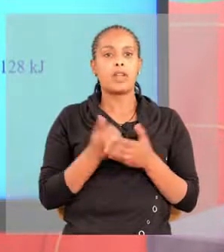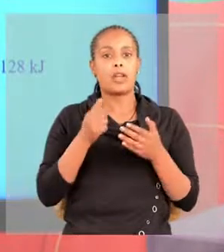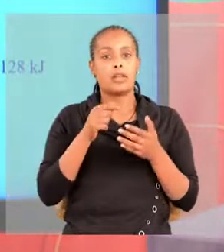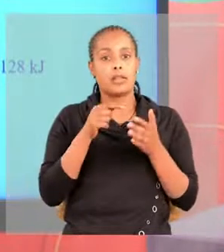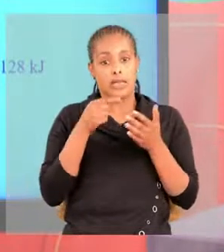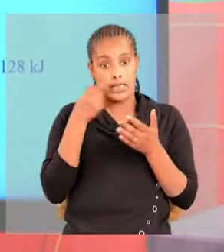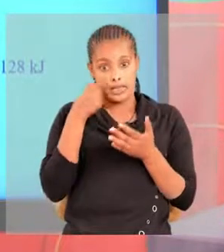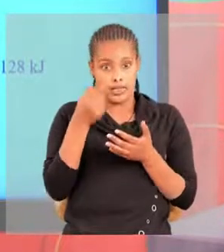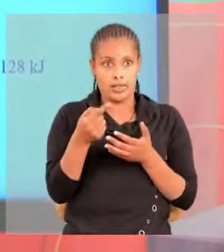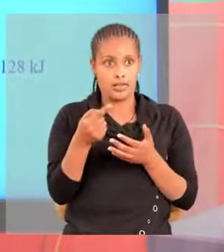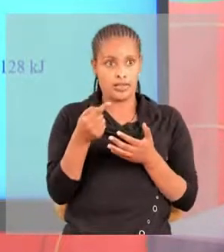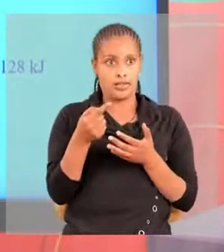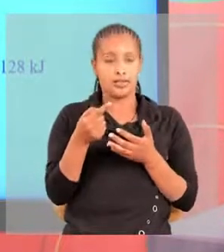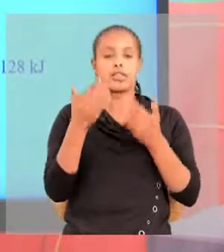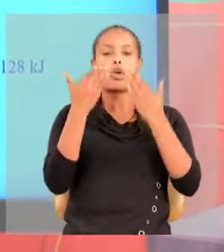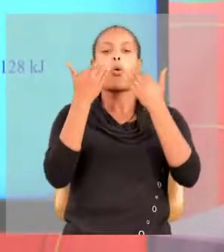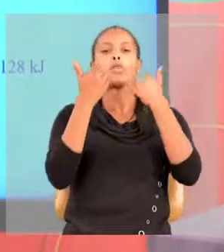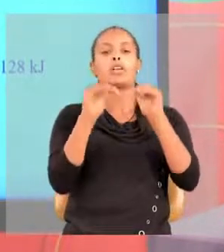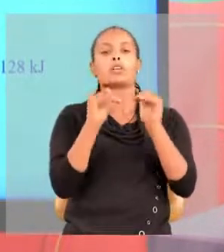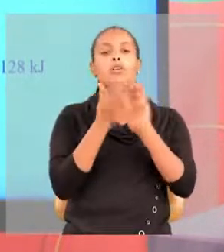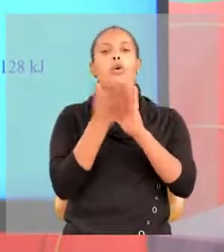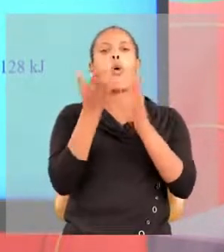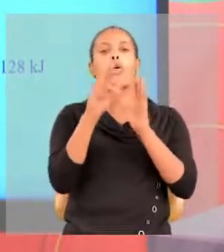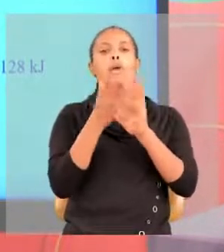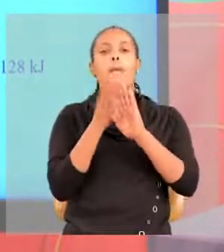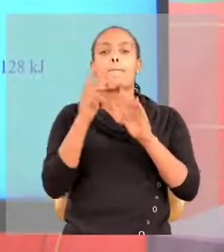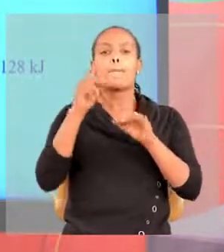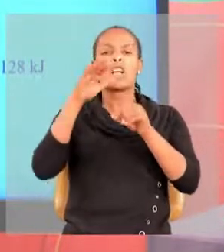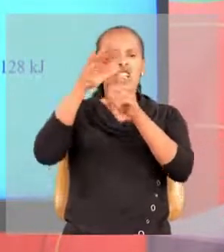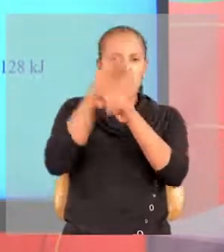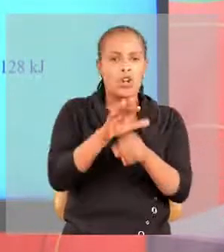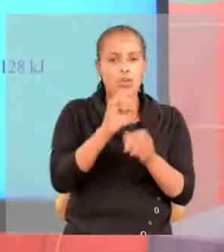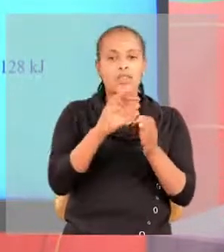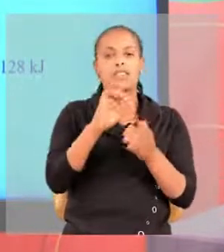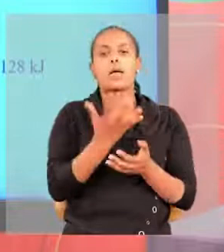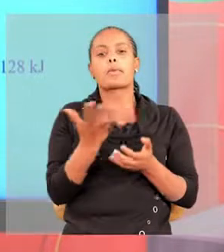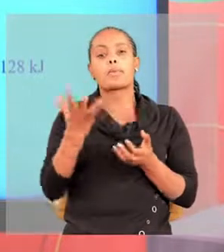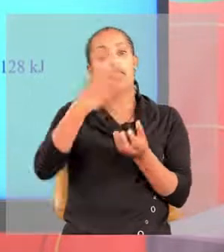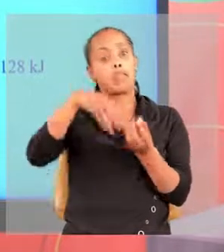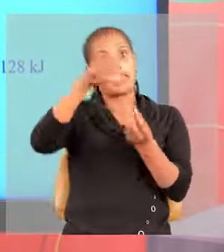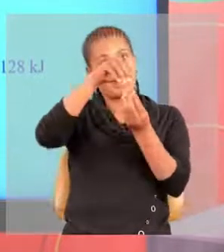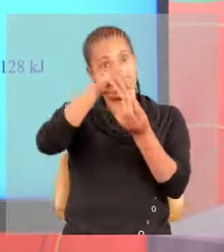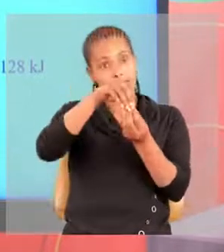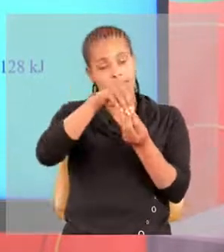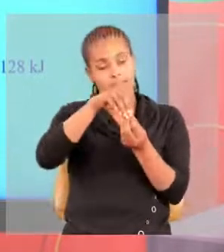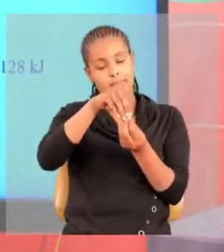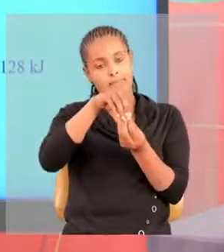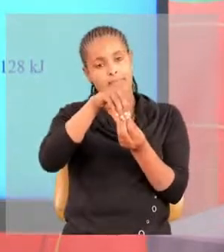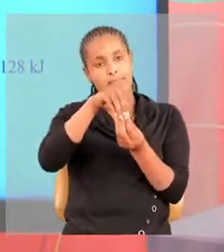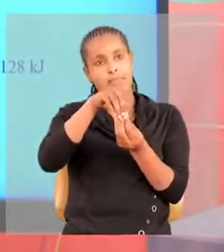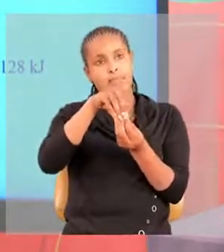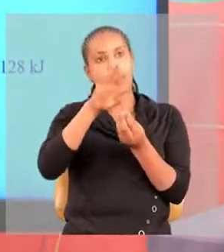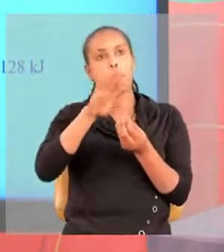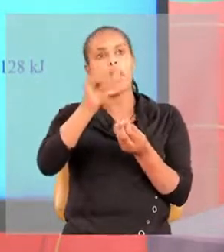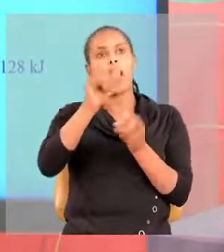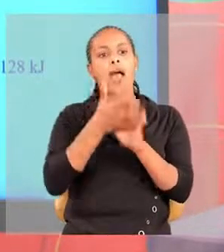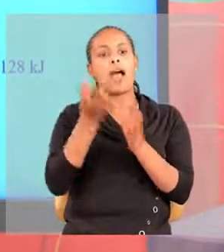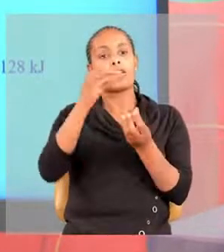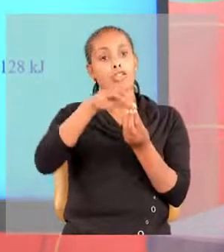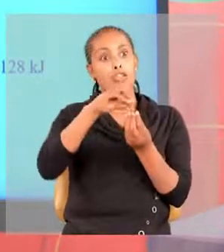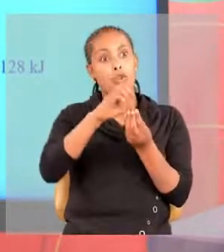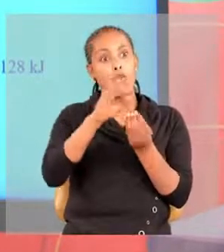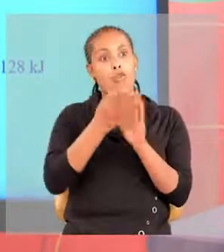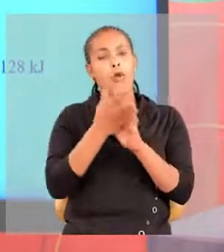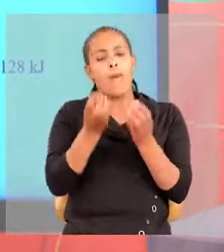Here it says, if the concentration or pressure of a substance is increased by the addition